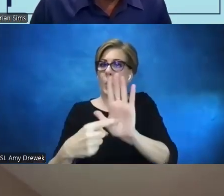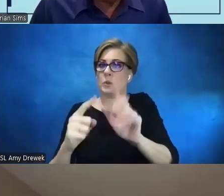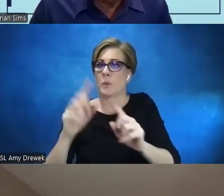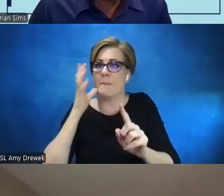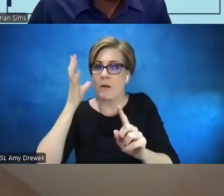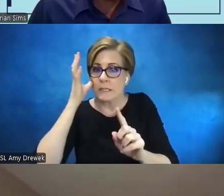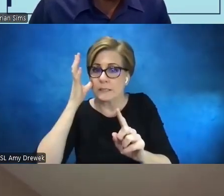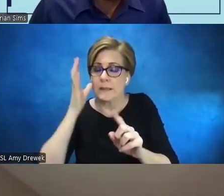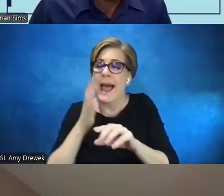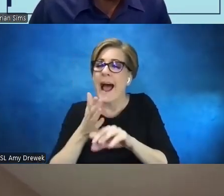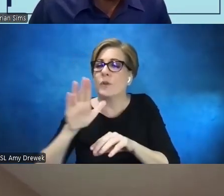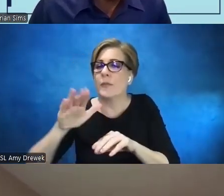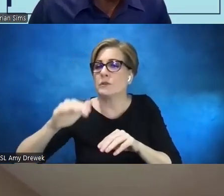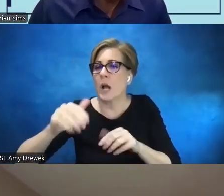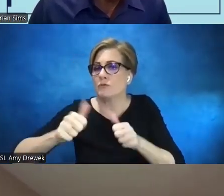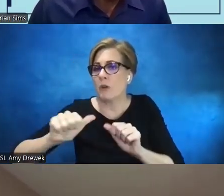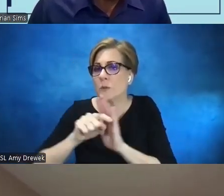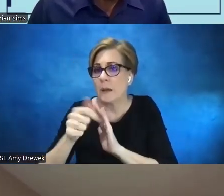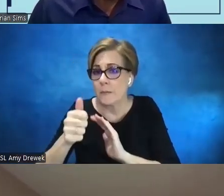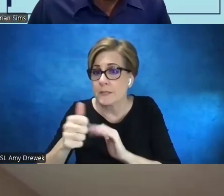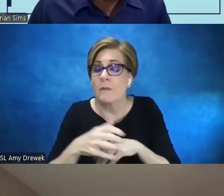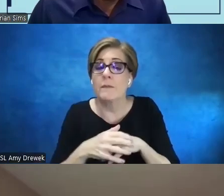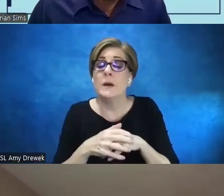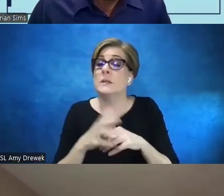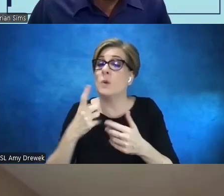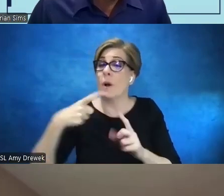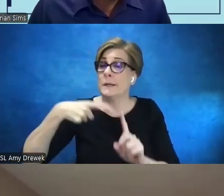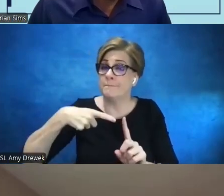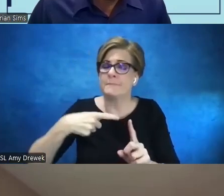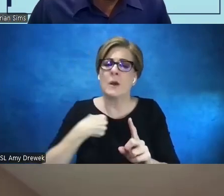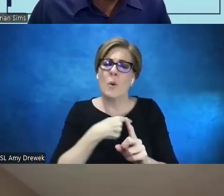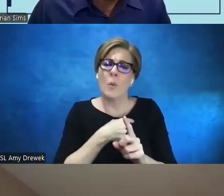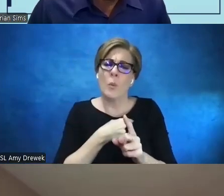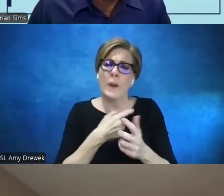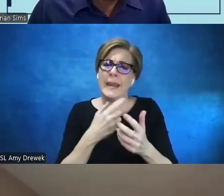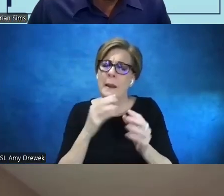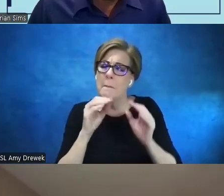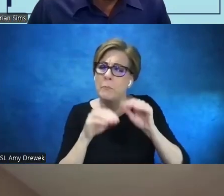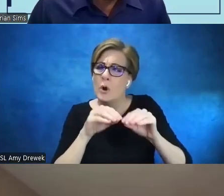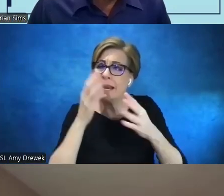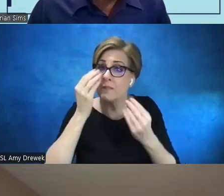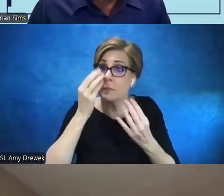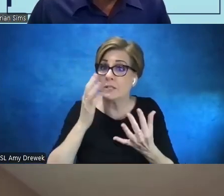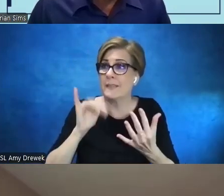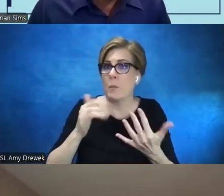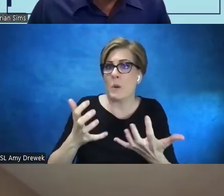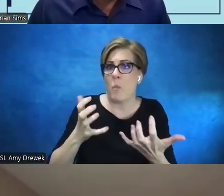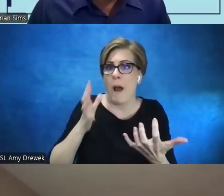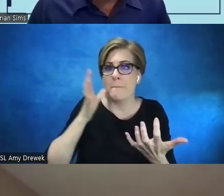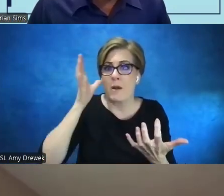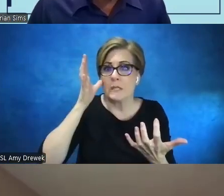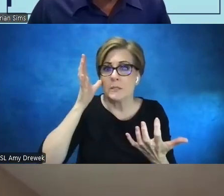essence behind it was, what are the things that we want parents to know, and what might they not know? So part of it is